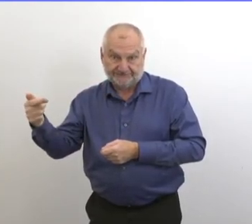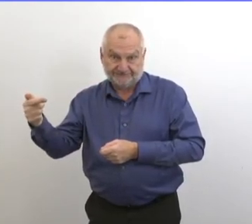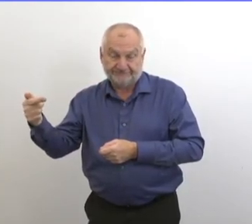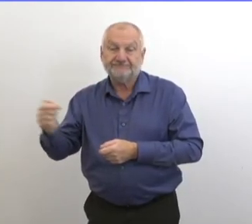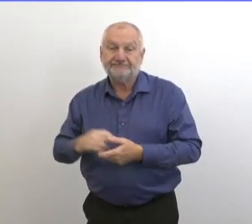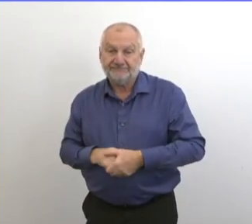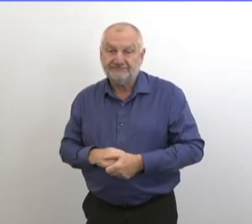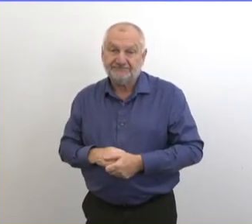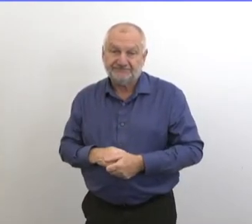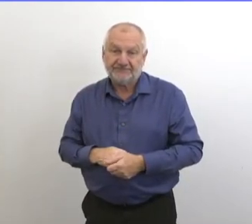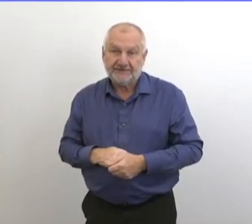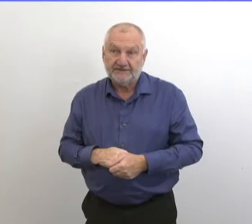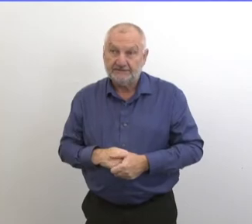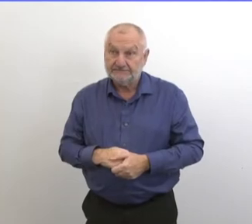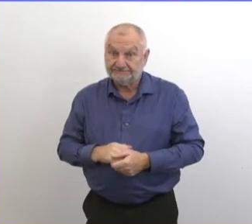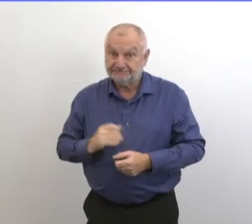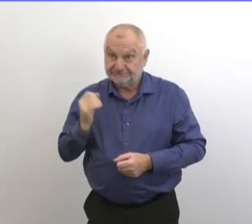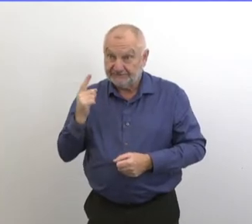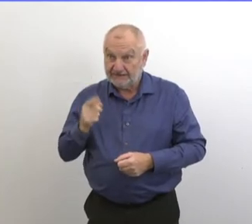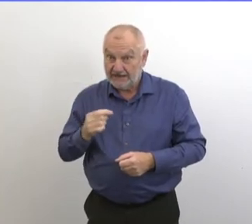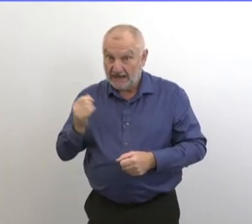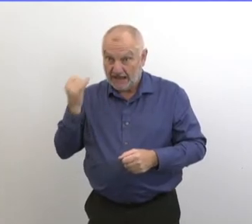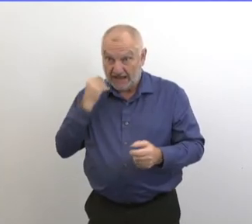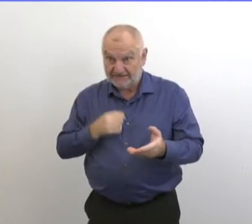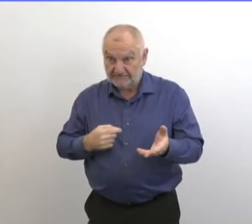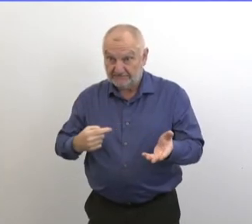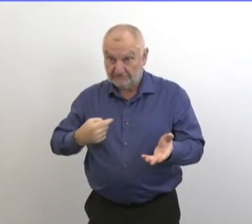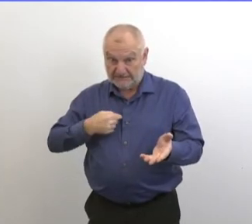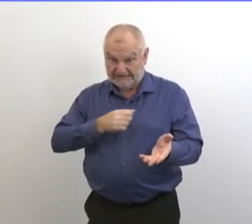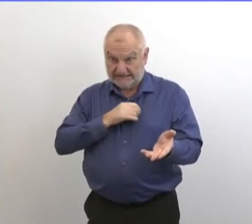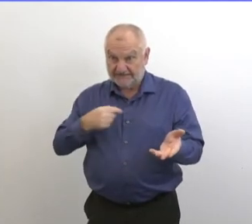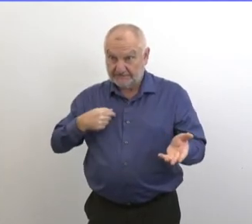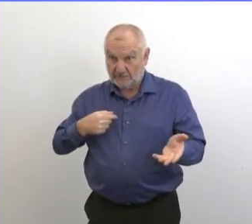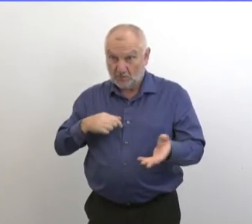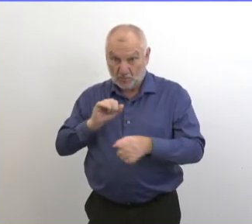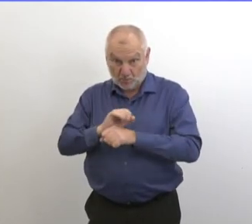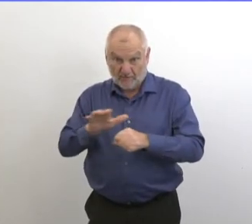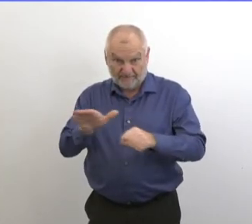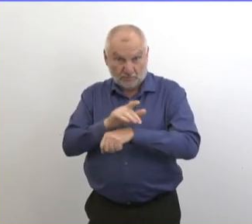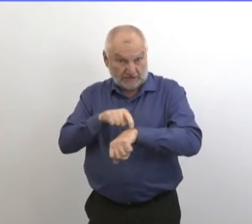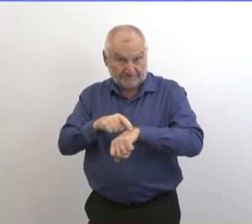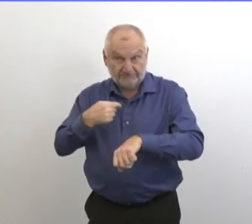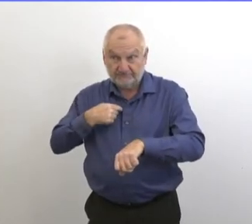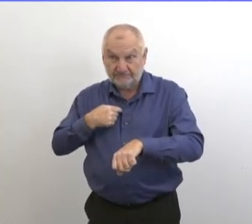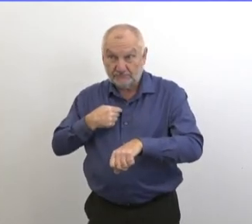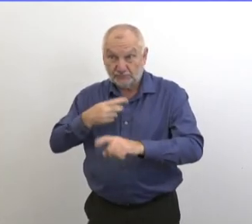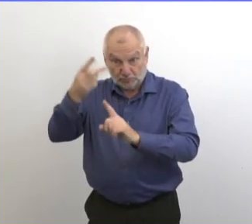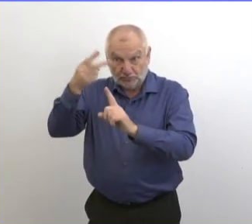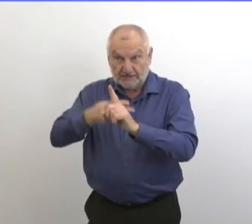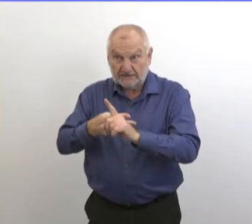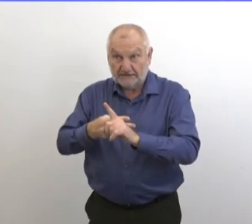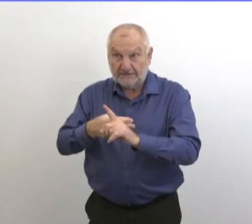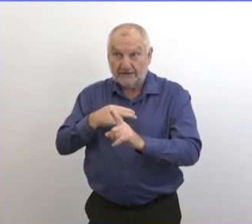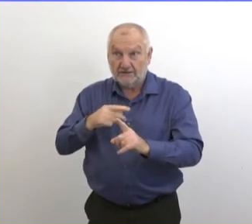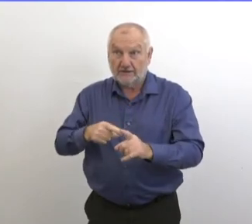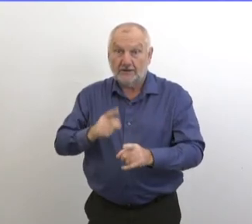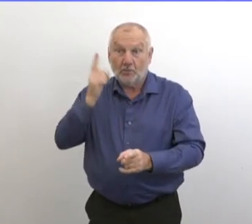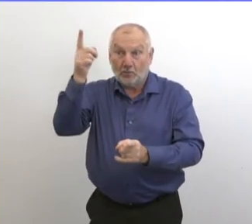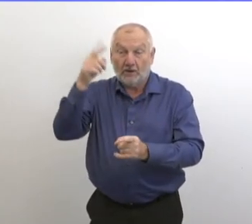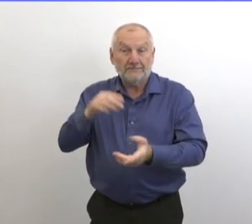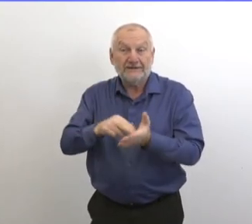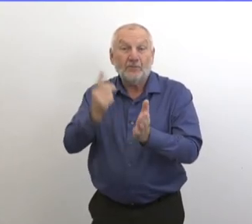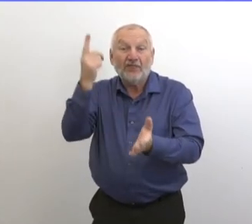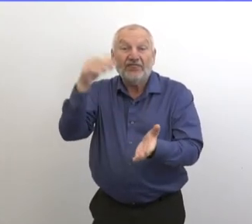In total, Manitobans working full-time in these sectors will receive $1,800 more over the next